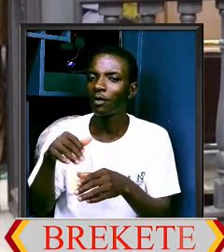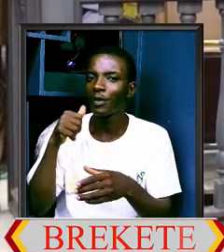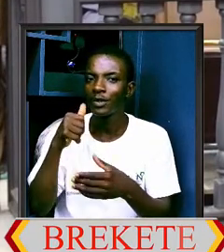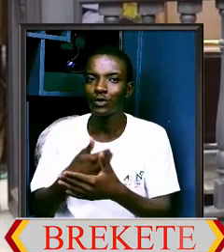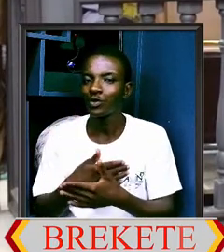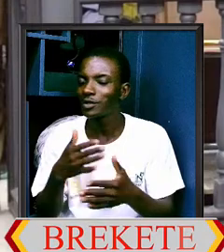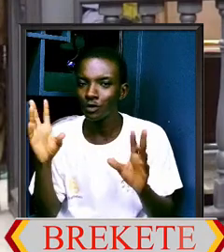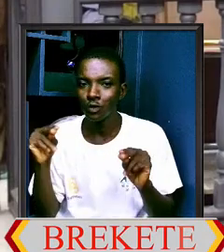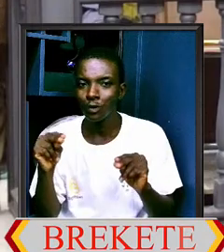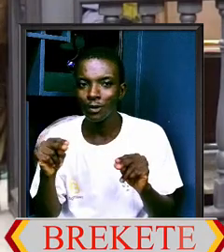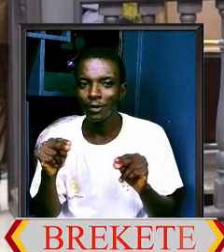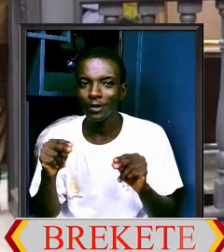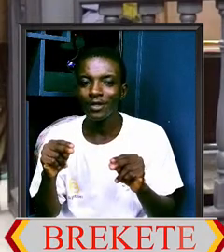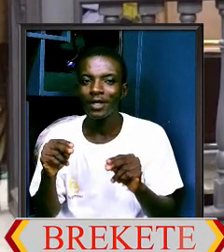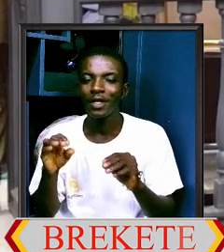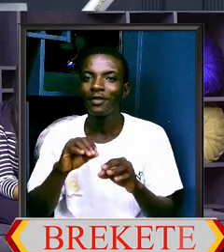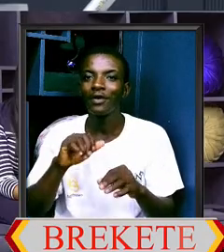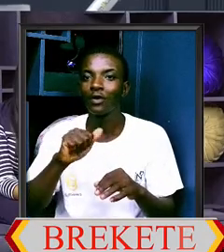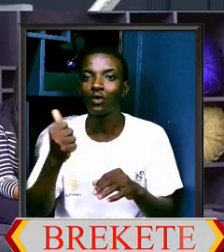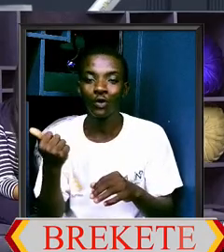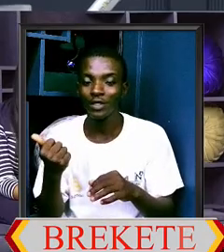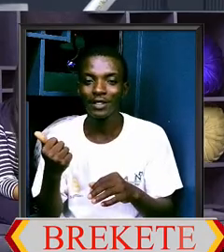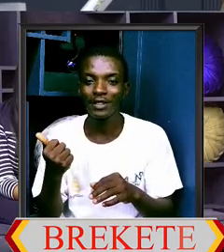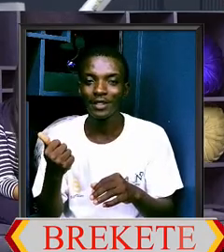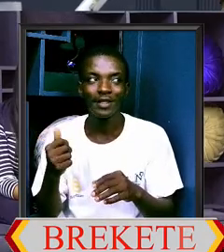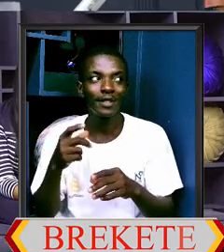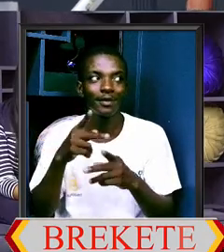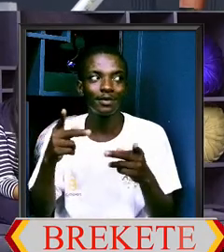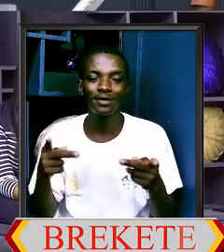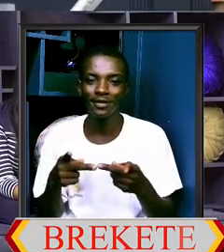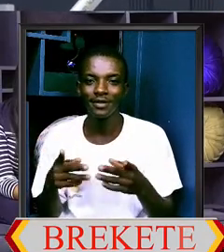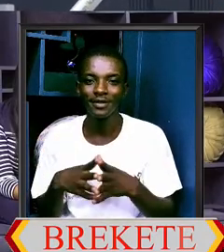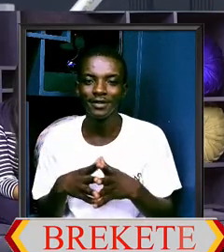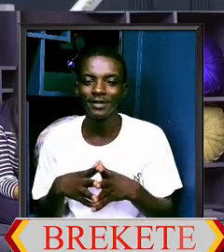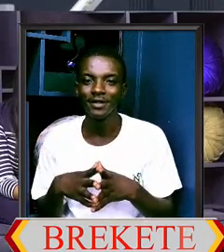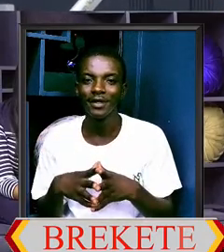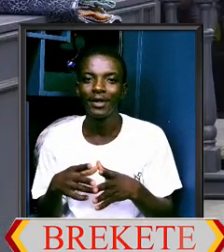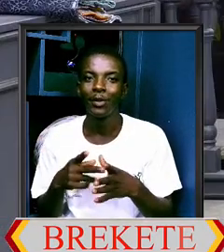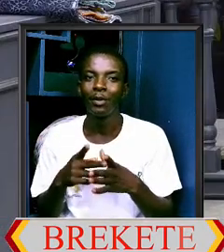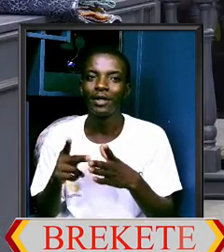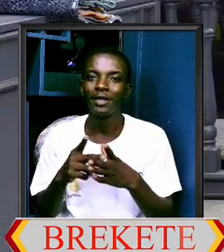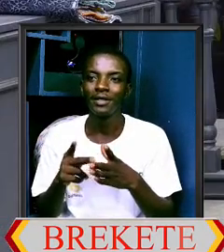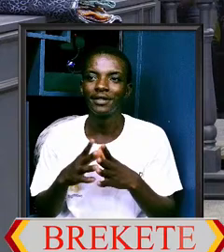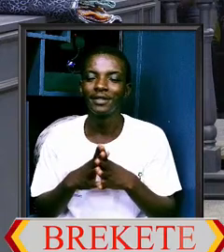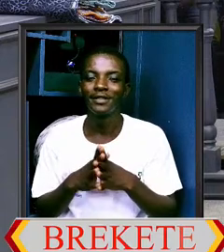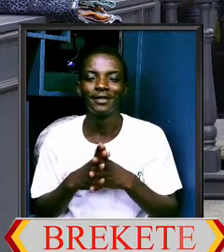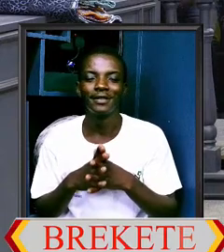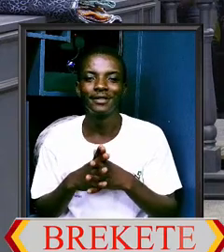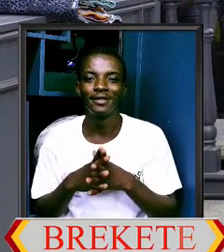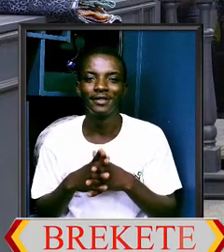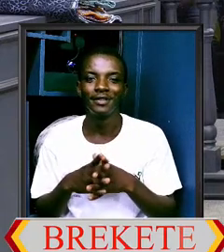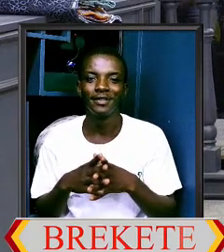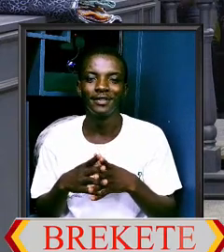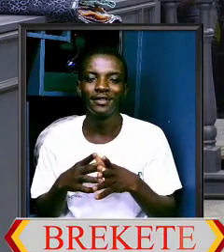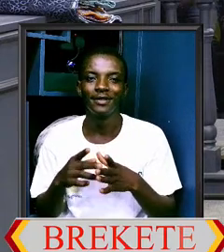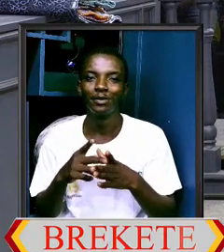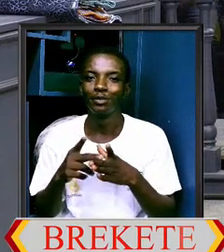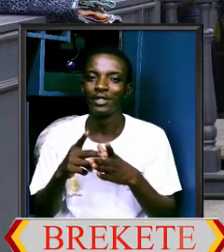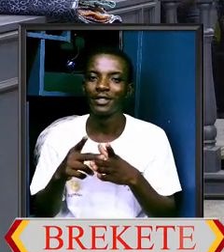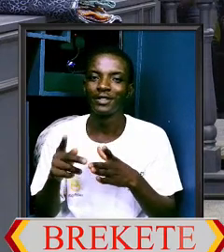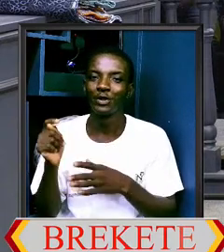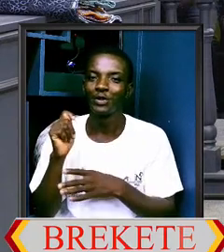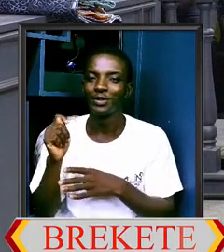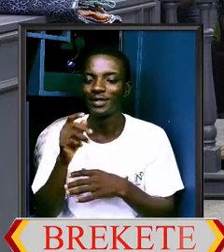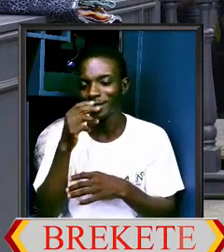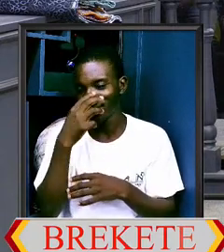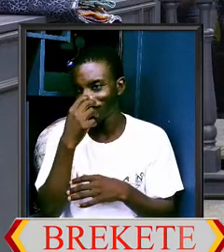daughters. If in another place. It's a practical. So na practical would they na practice theory, here.